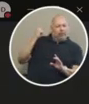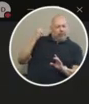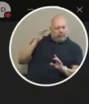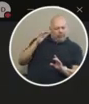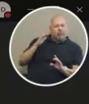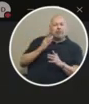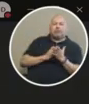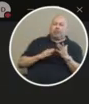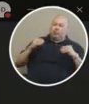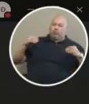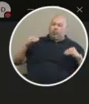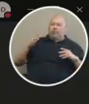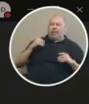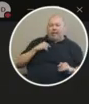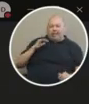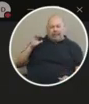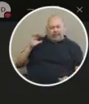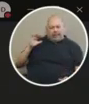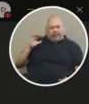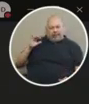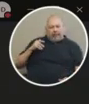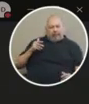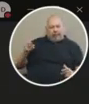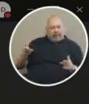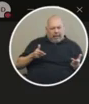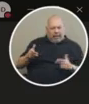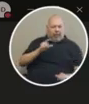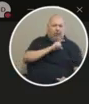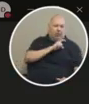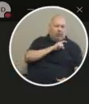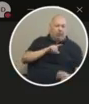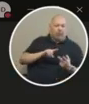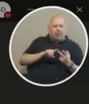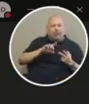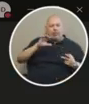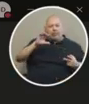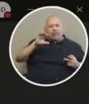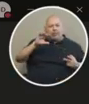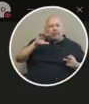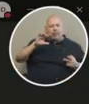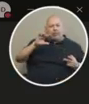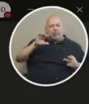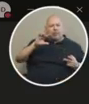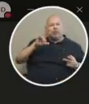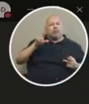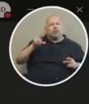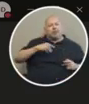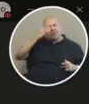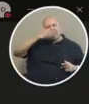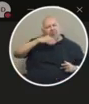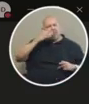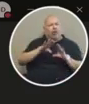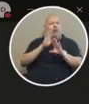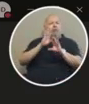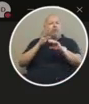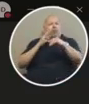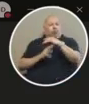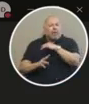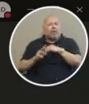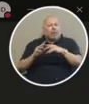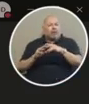the larger retailers had hired officers or placed officers at the fronts of their